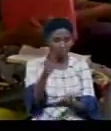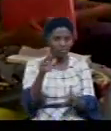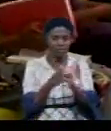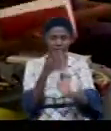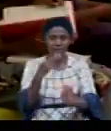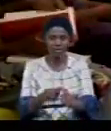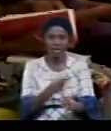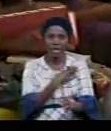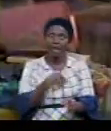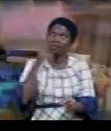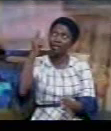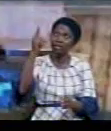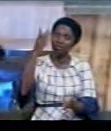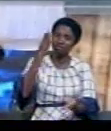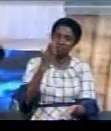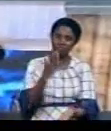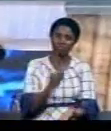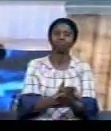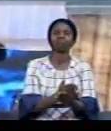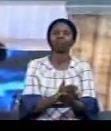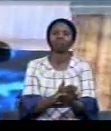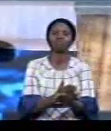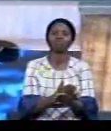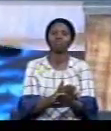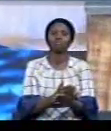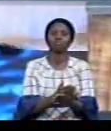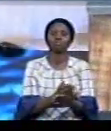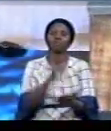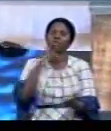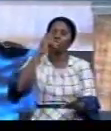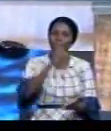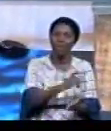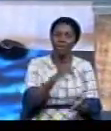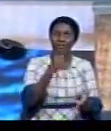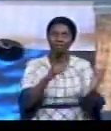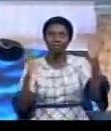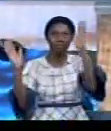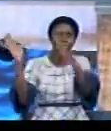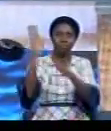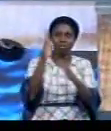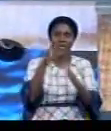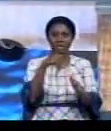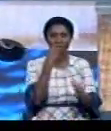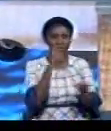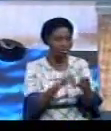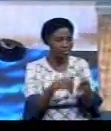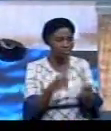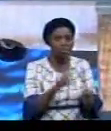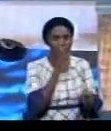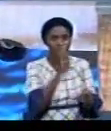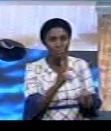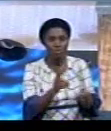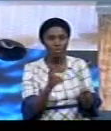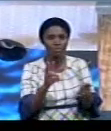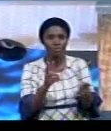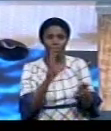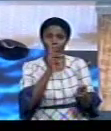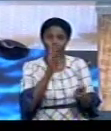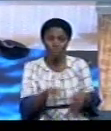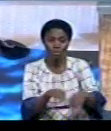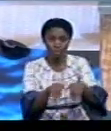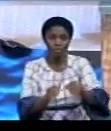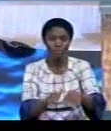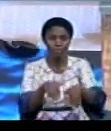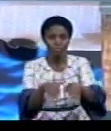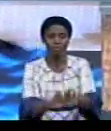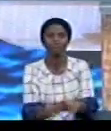the wind, and said unto the sea, is the creator of ocean and sky and